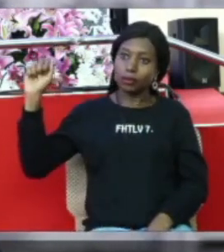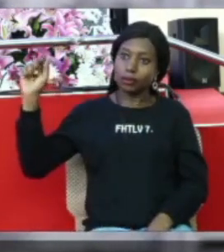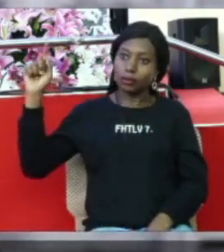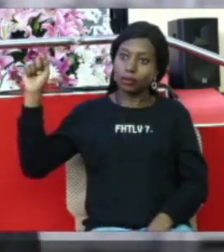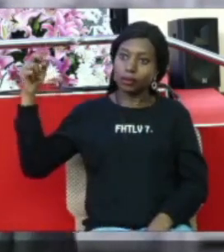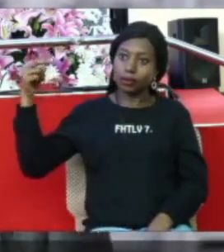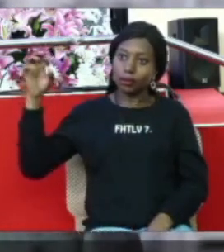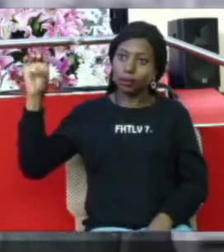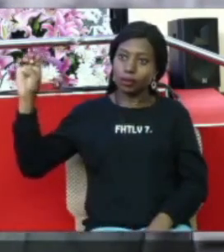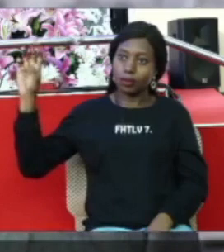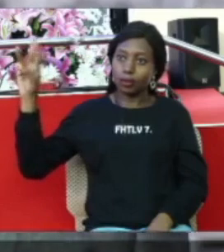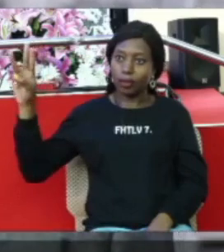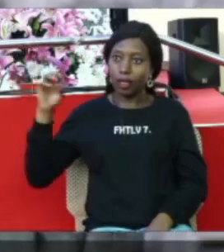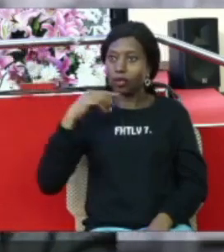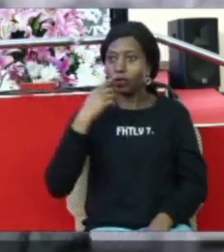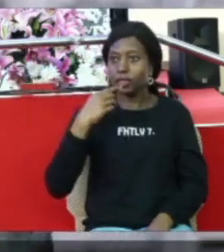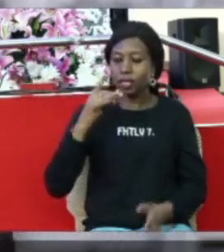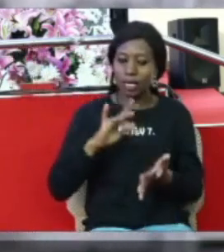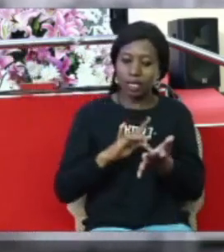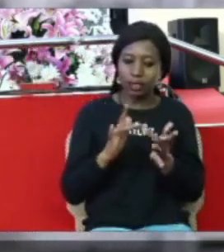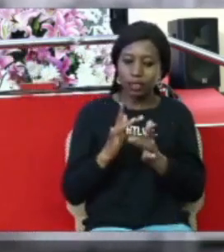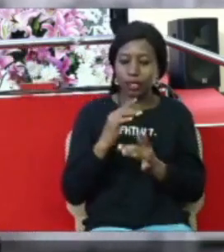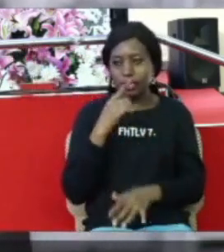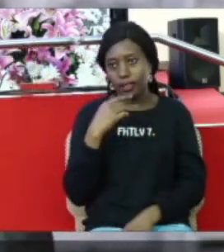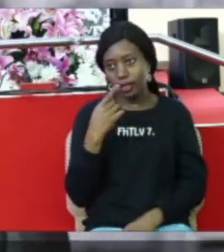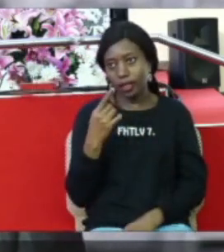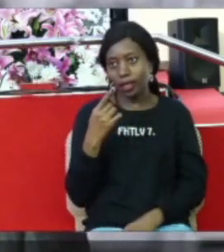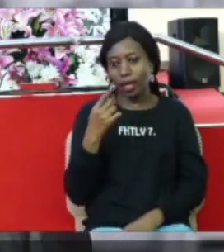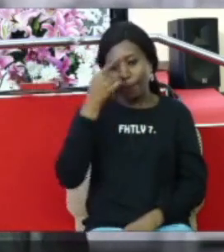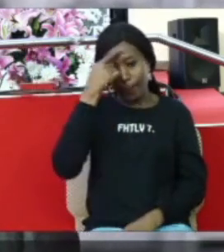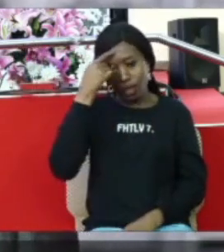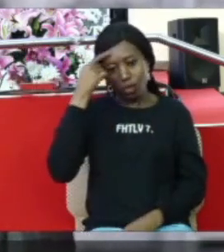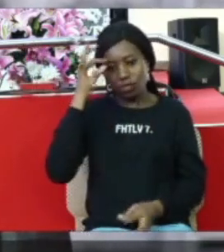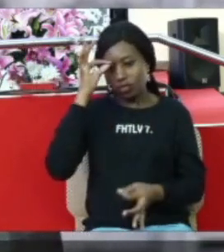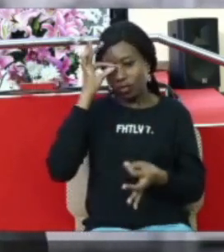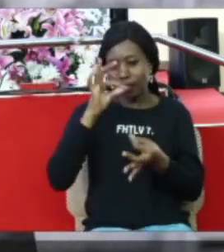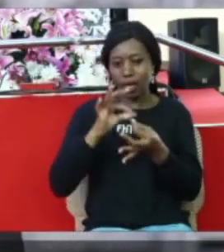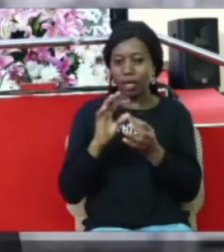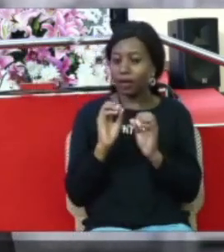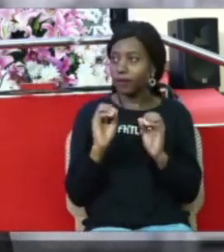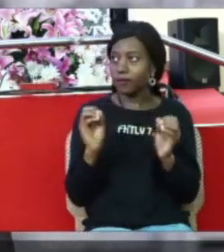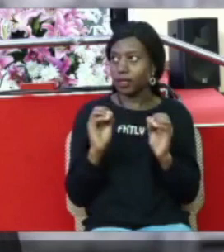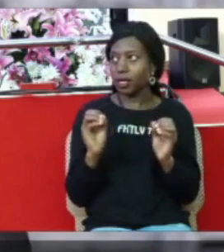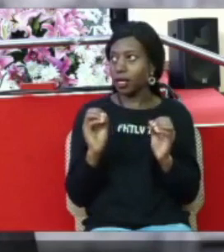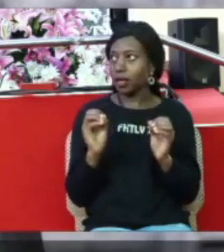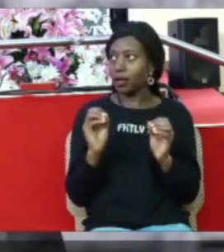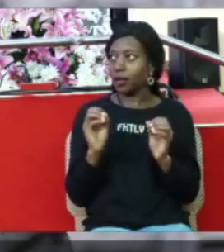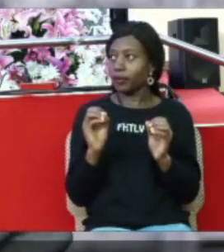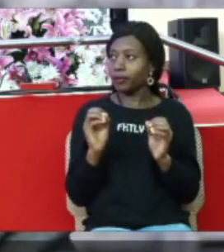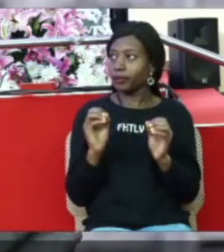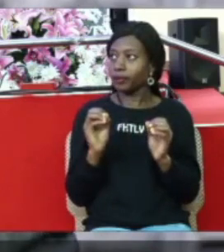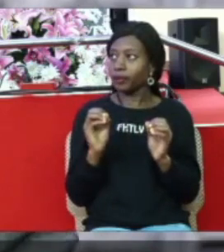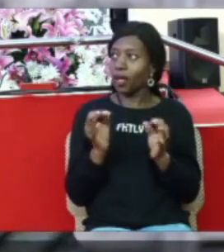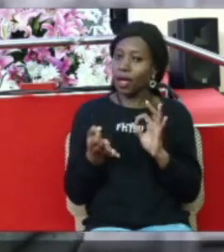said to them, because of your unbelief, for assuredly I say to you, if you have faith